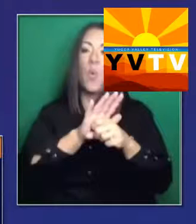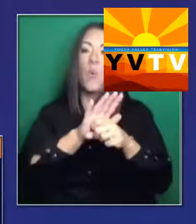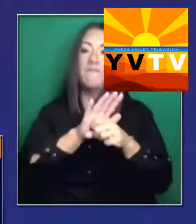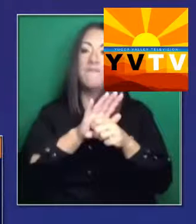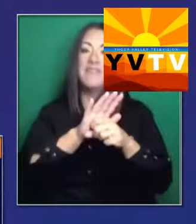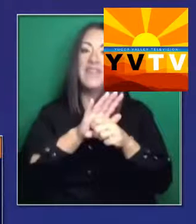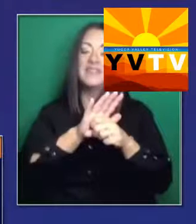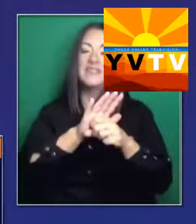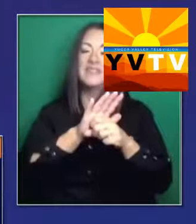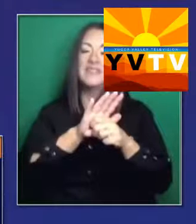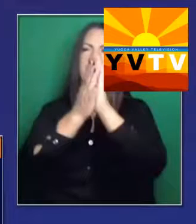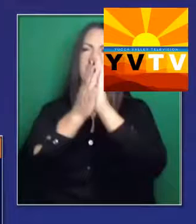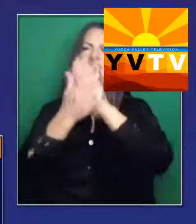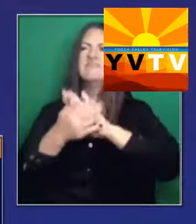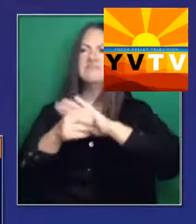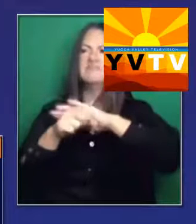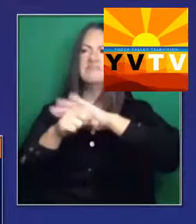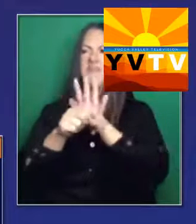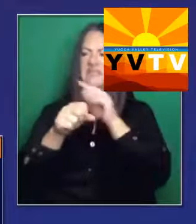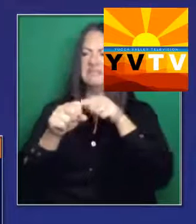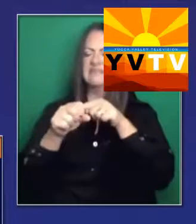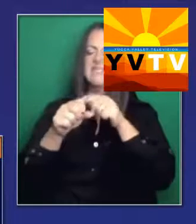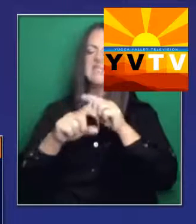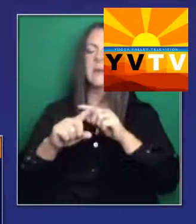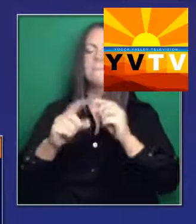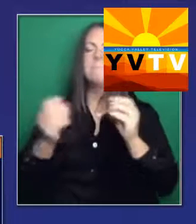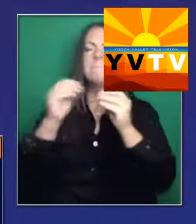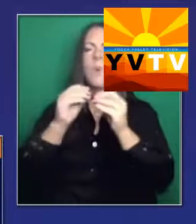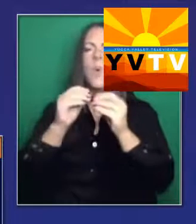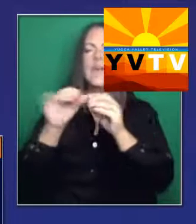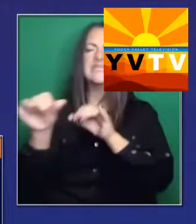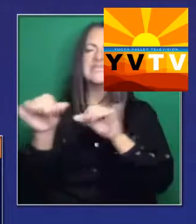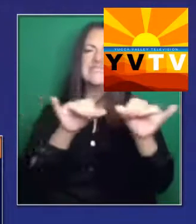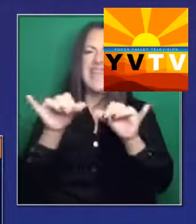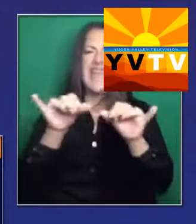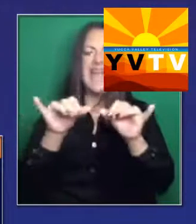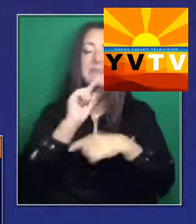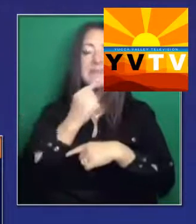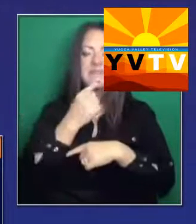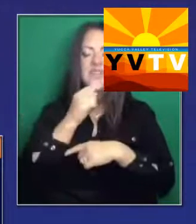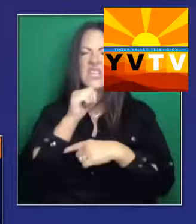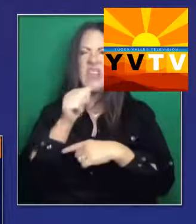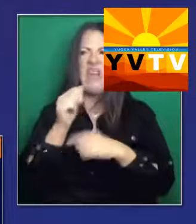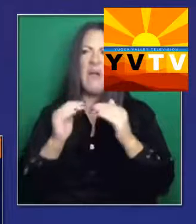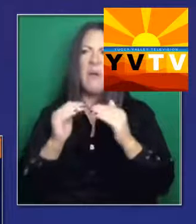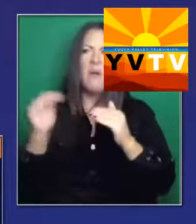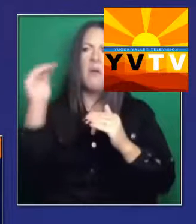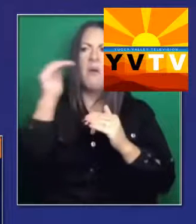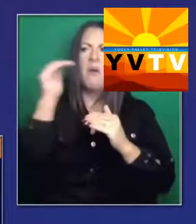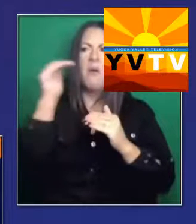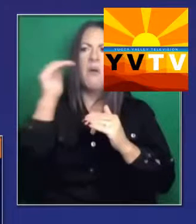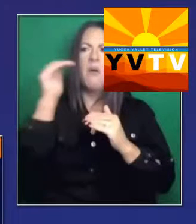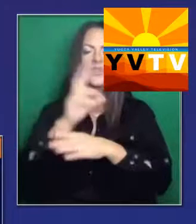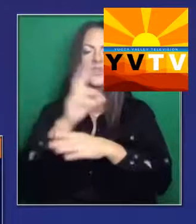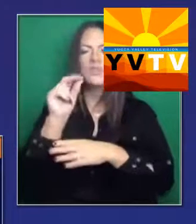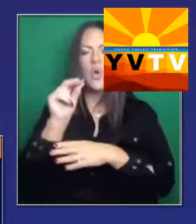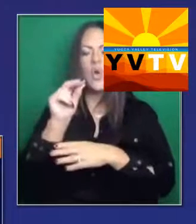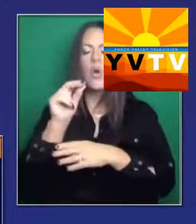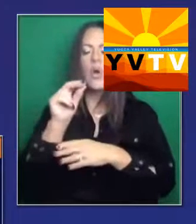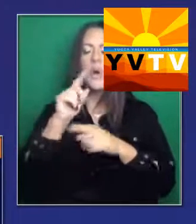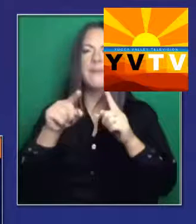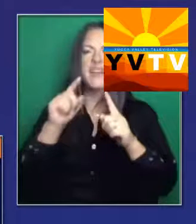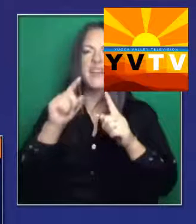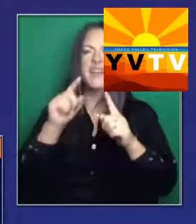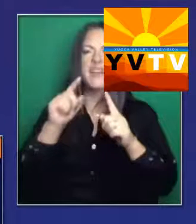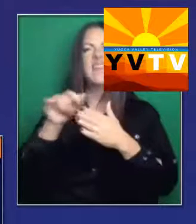we believe, but not more severe in terms of its impact, in terms of your condition. And we do, yes, believe,